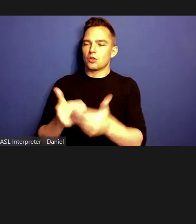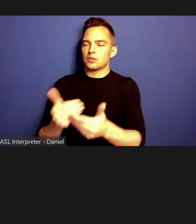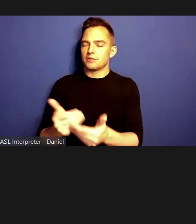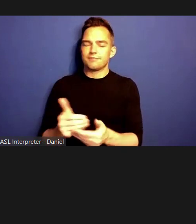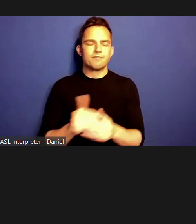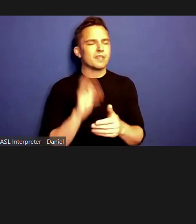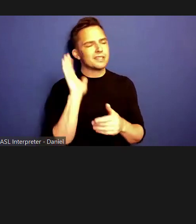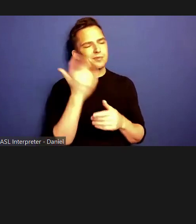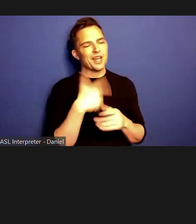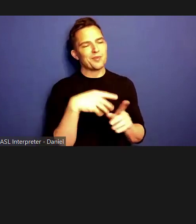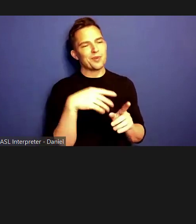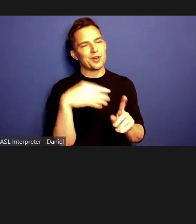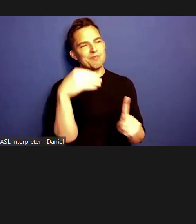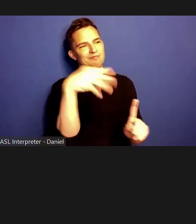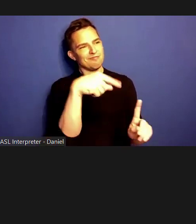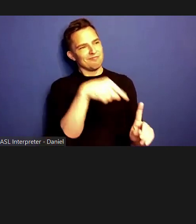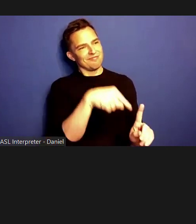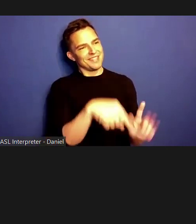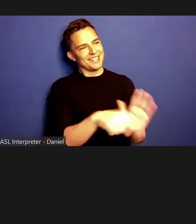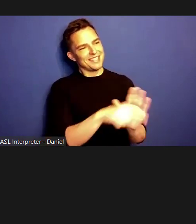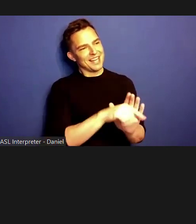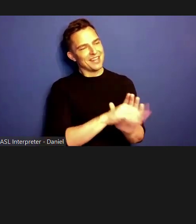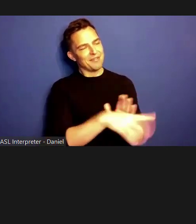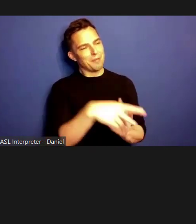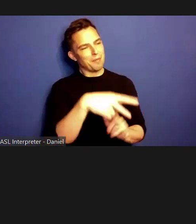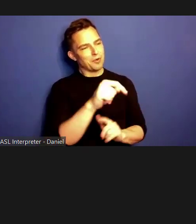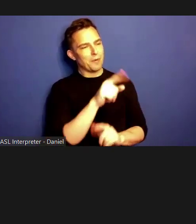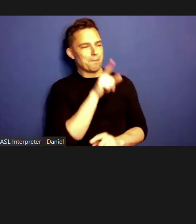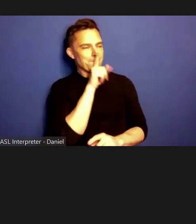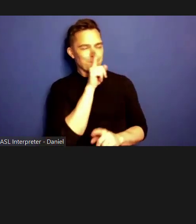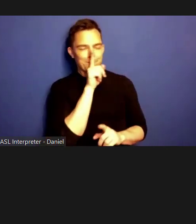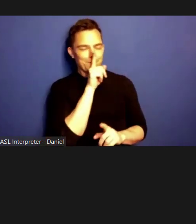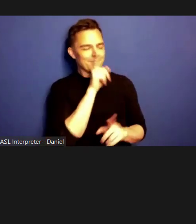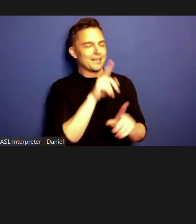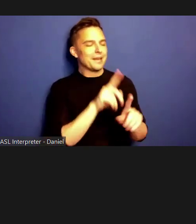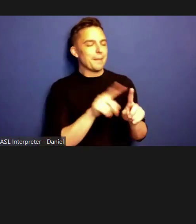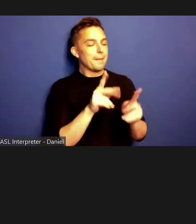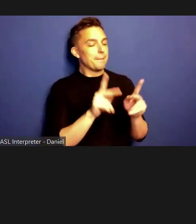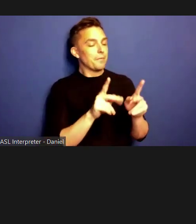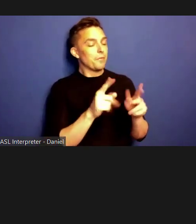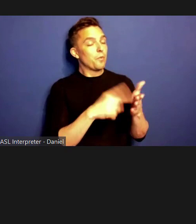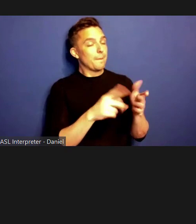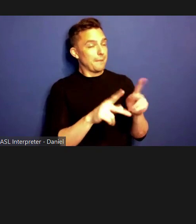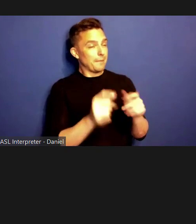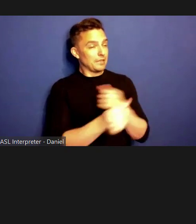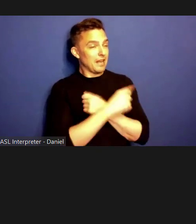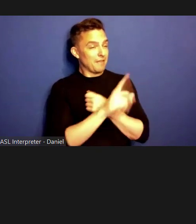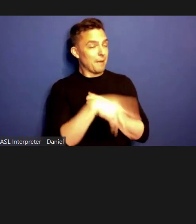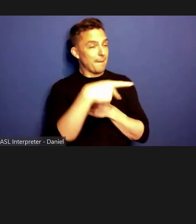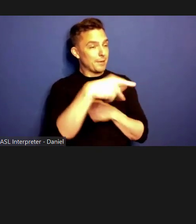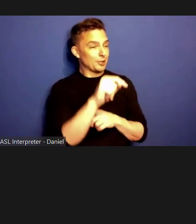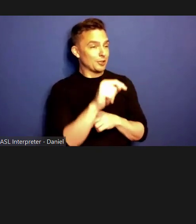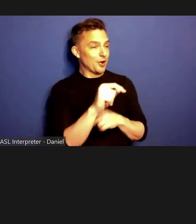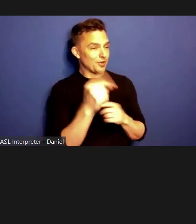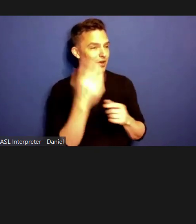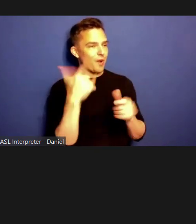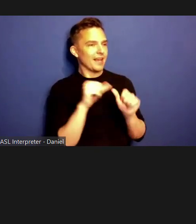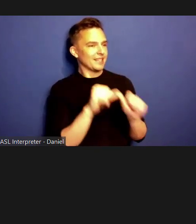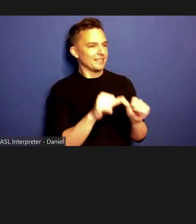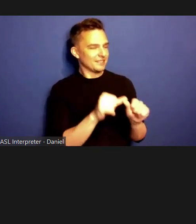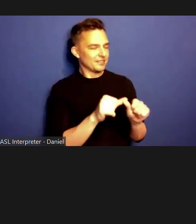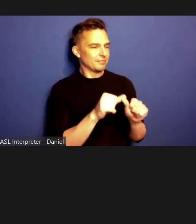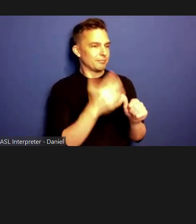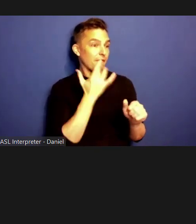some of the downsides of pure tone screening, but you know, one of the things that people really love about it and why it continues to